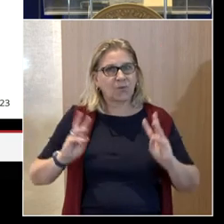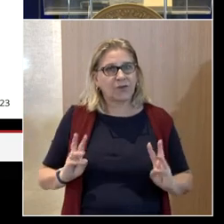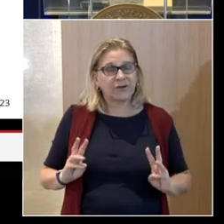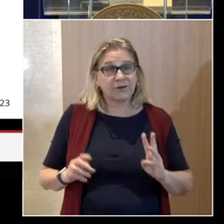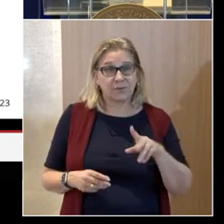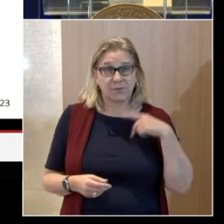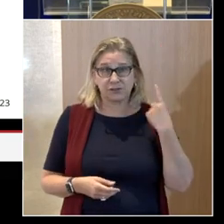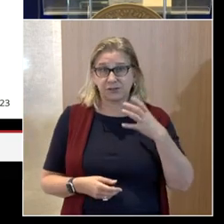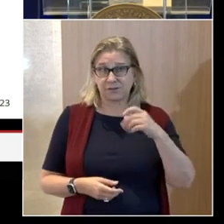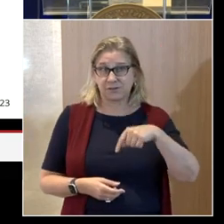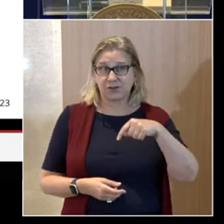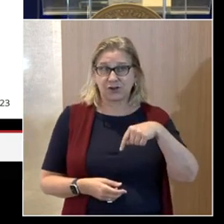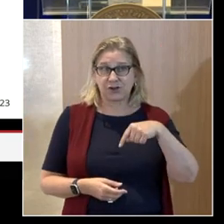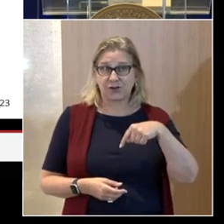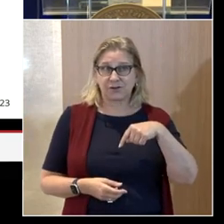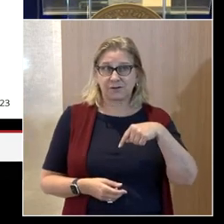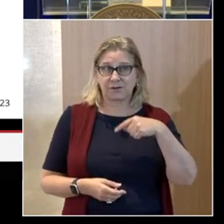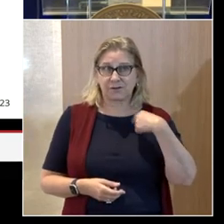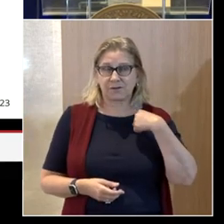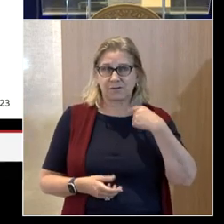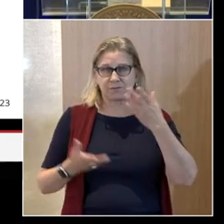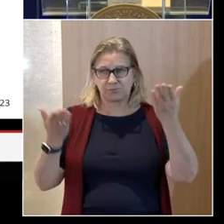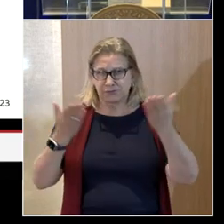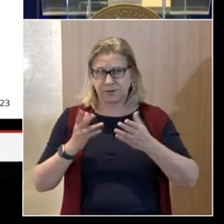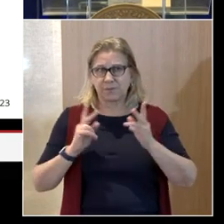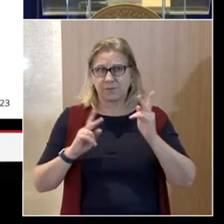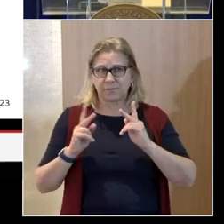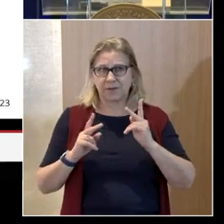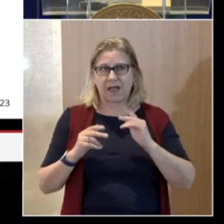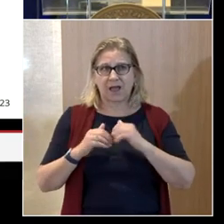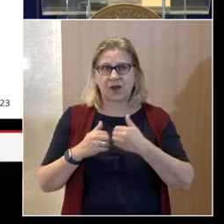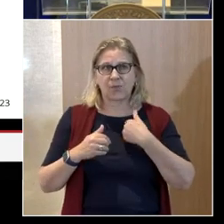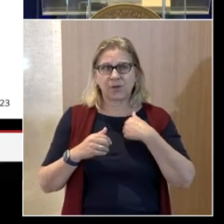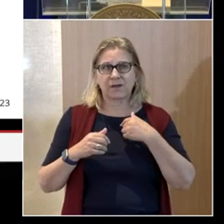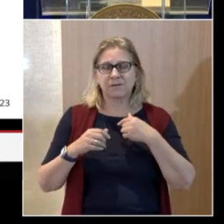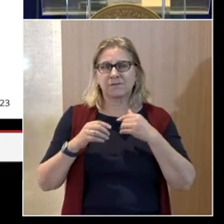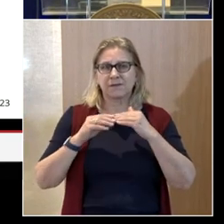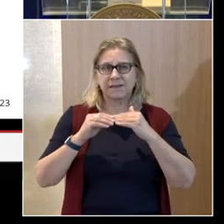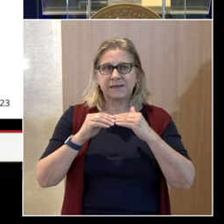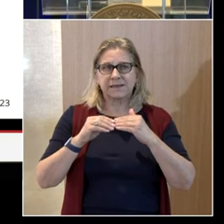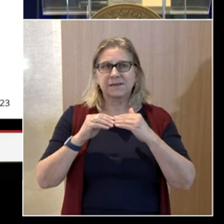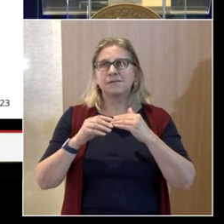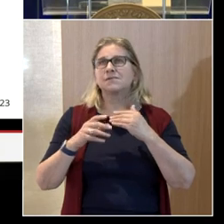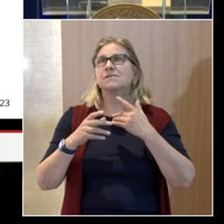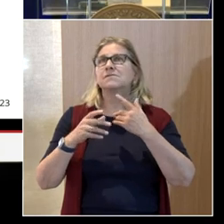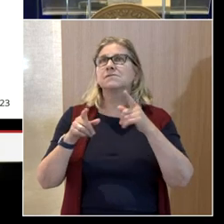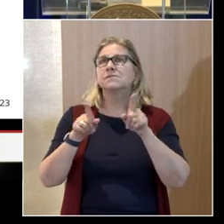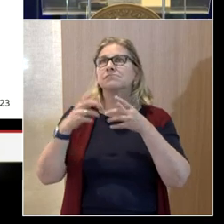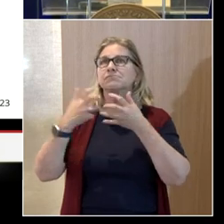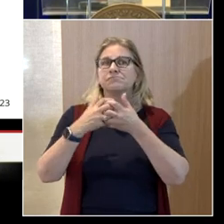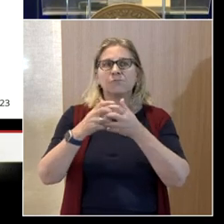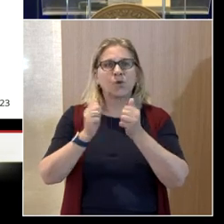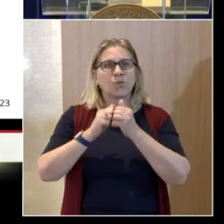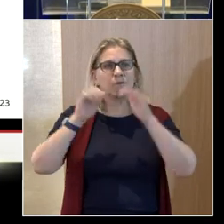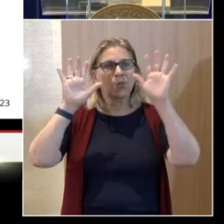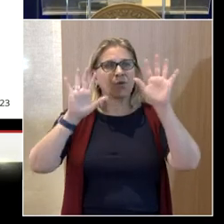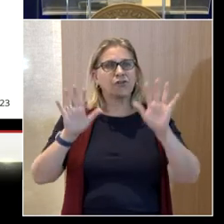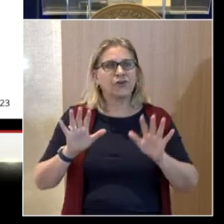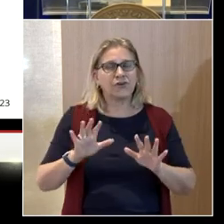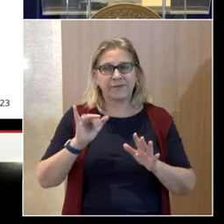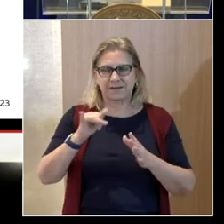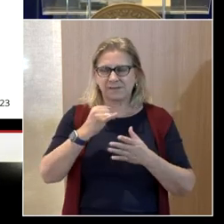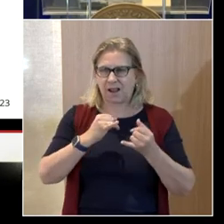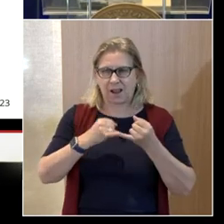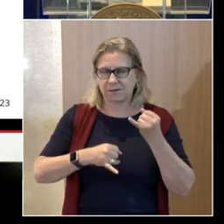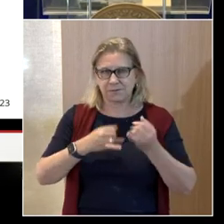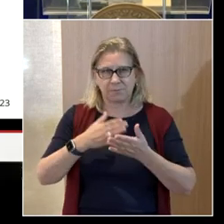together, but how can we continue to be at the vanguard of that? Finally, okay, so this is my planning piece here. I just want to say that downtown